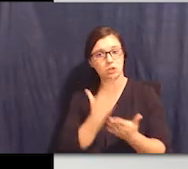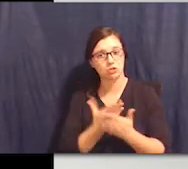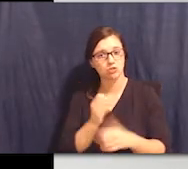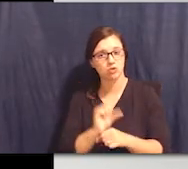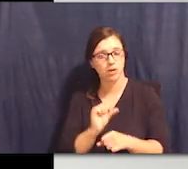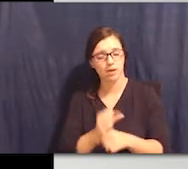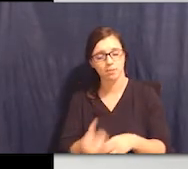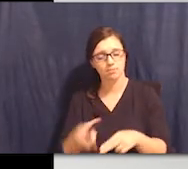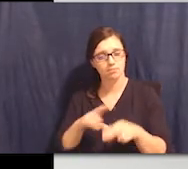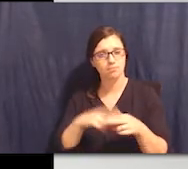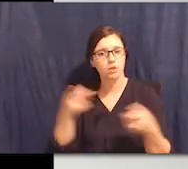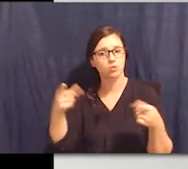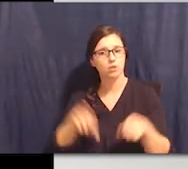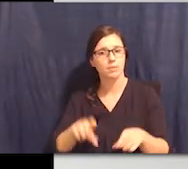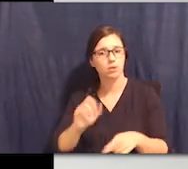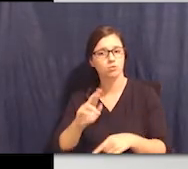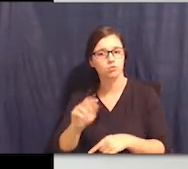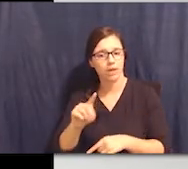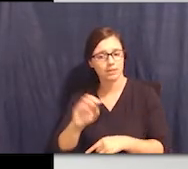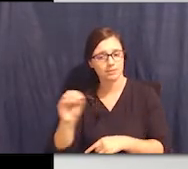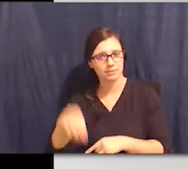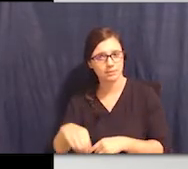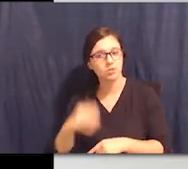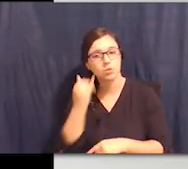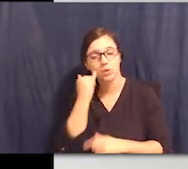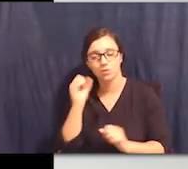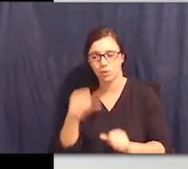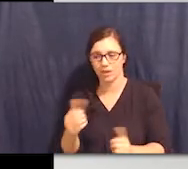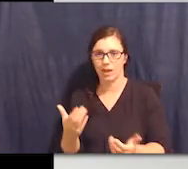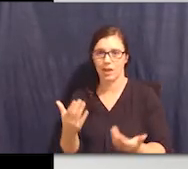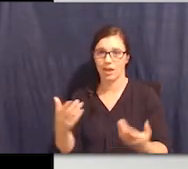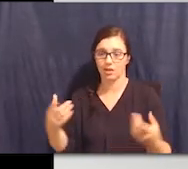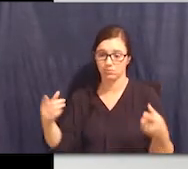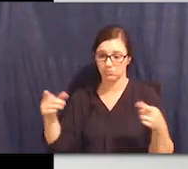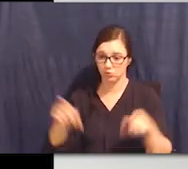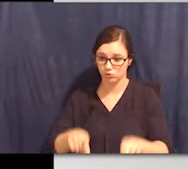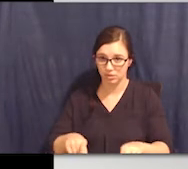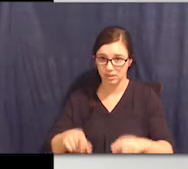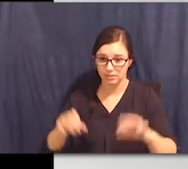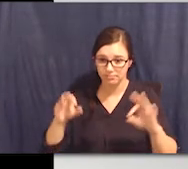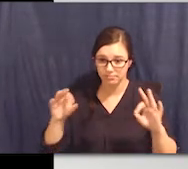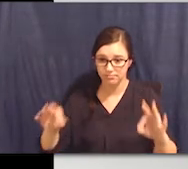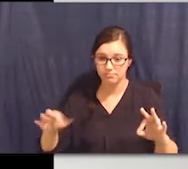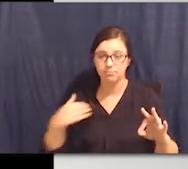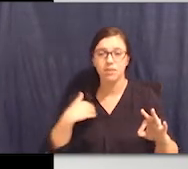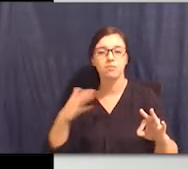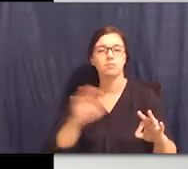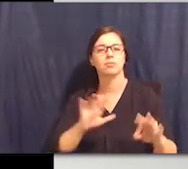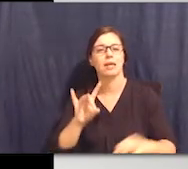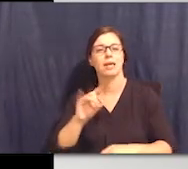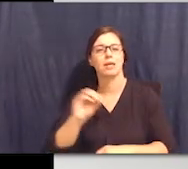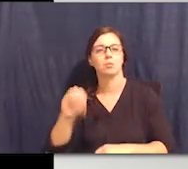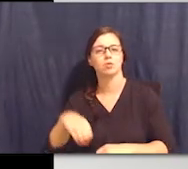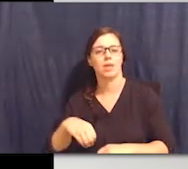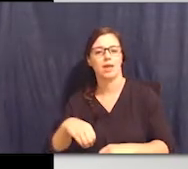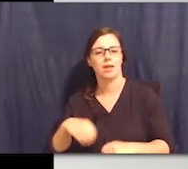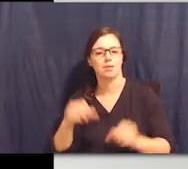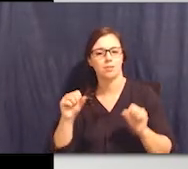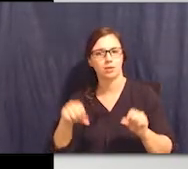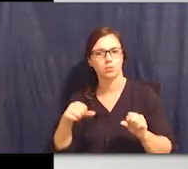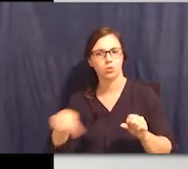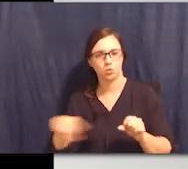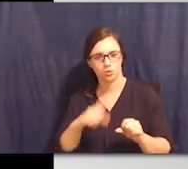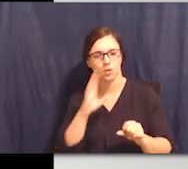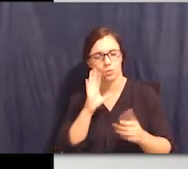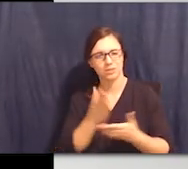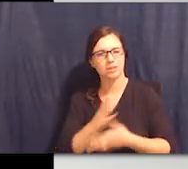think, of increasing our agreement rate. So if we can get them to come to mediation, there's about an 80% likelihood that they'll come to